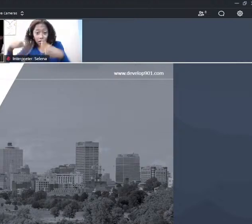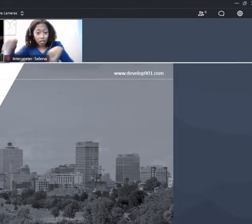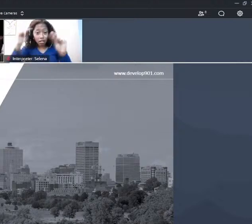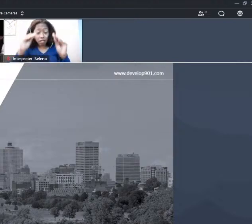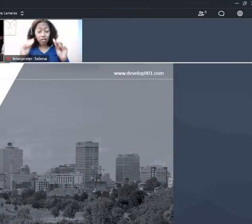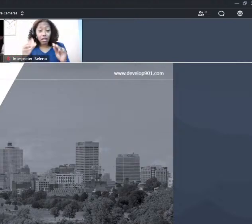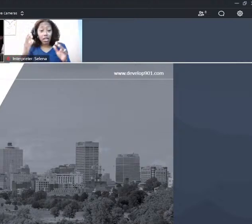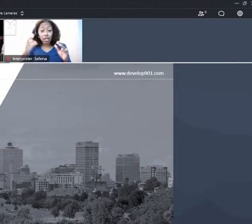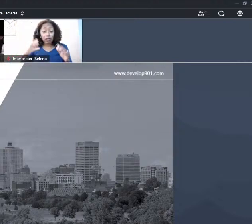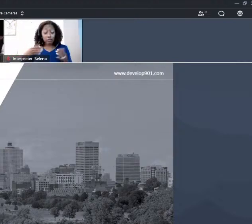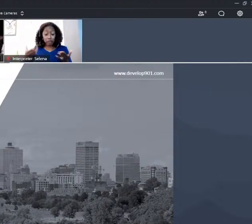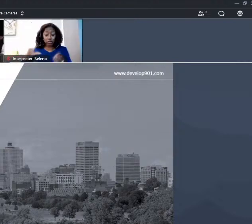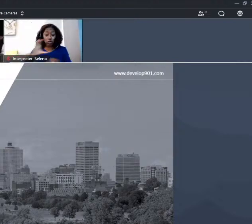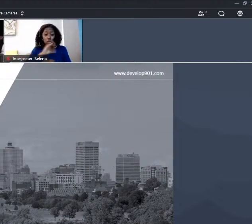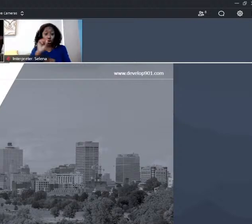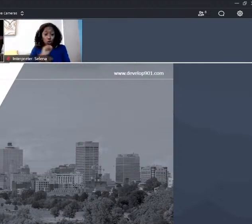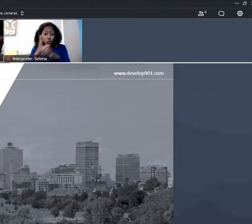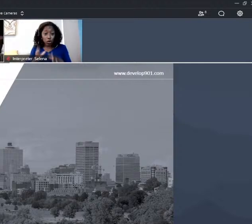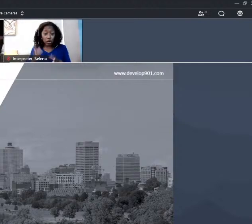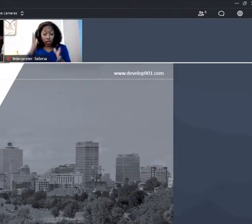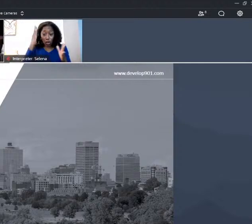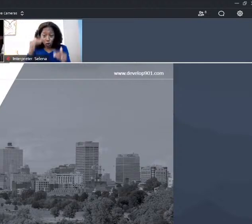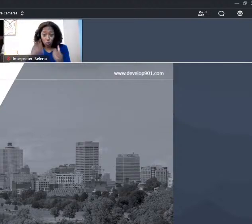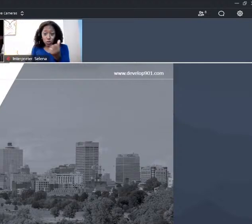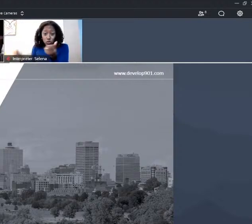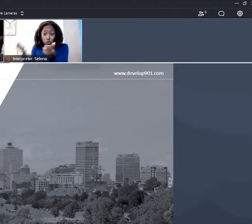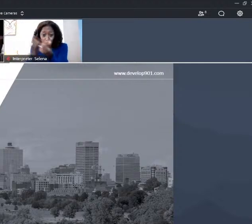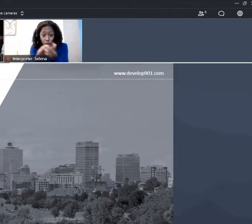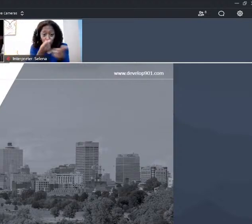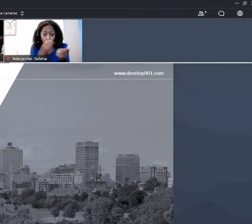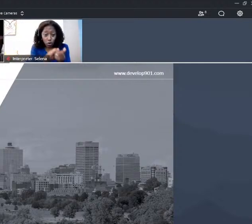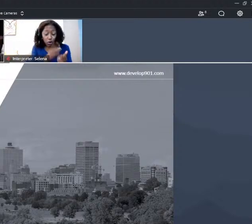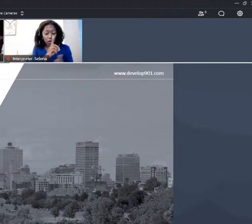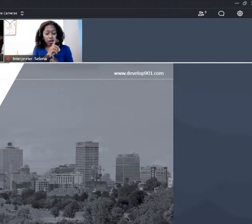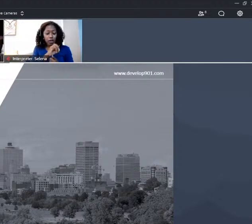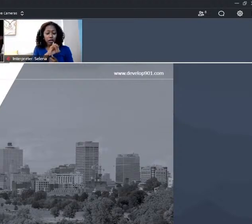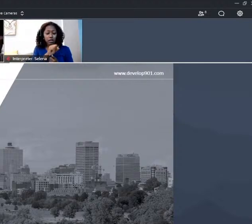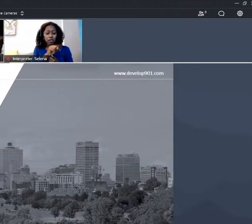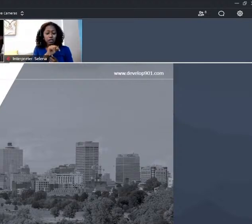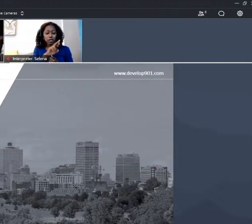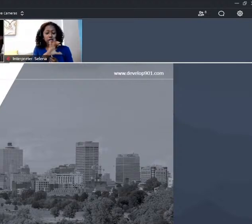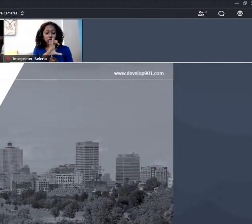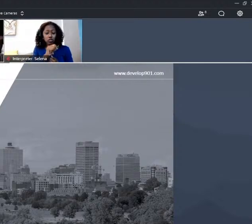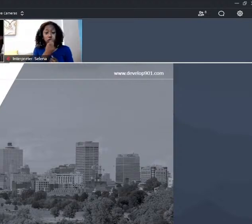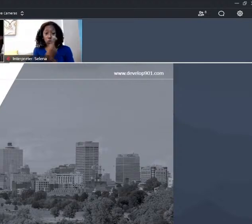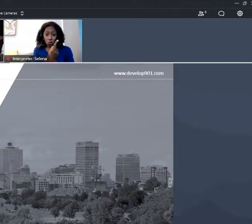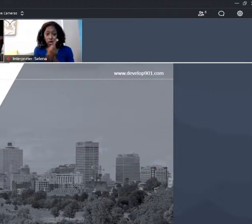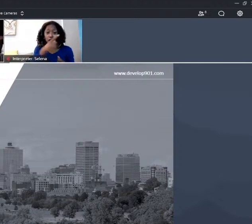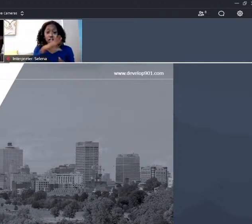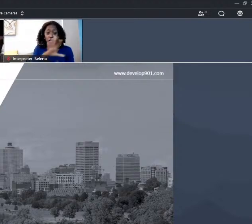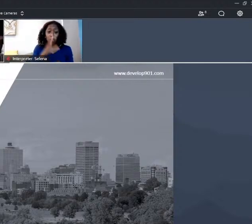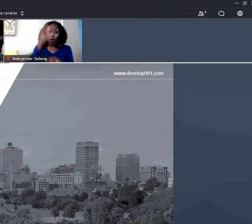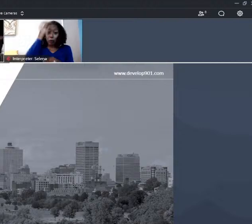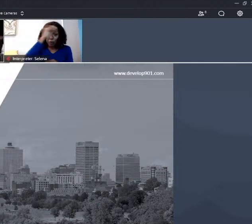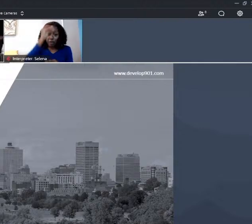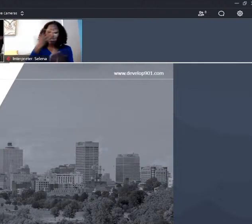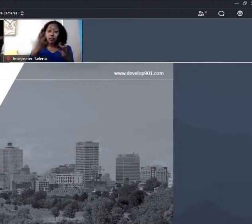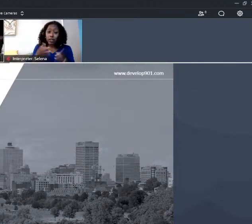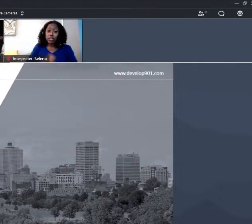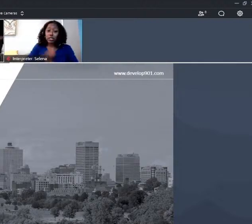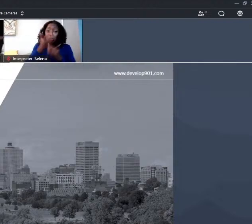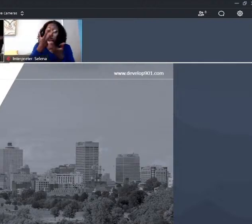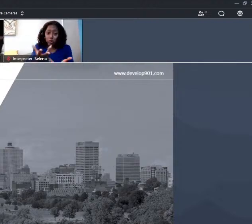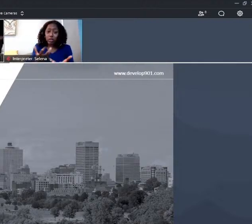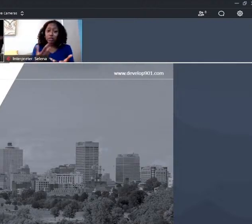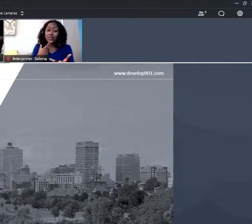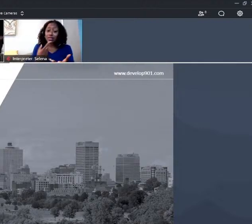support me in this effort and the citizens of District 1 that have voiced their opinion. And we've